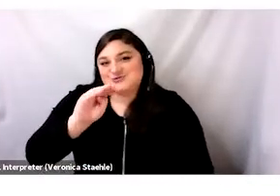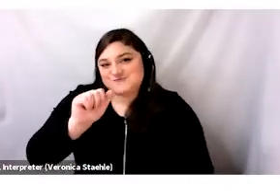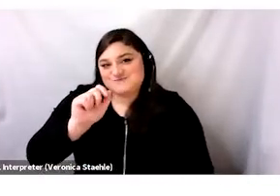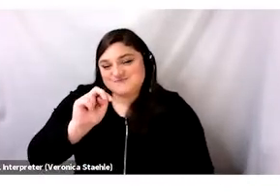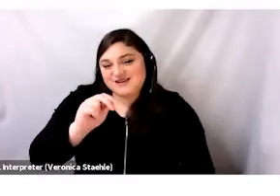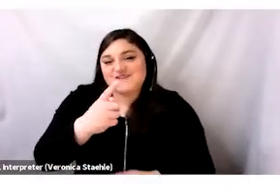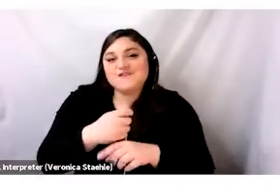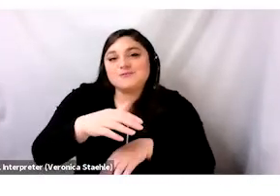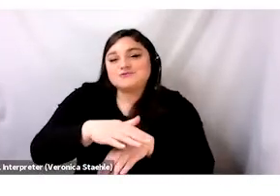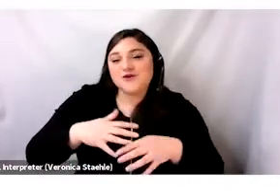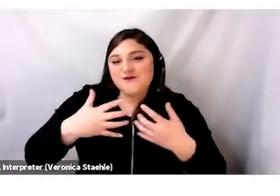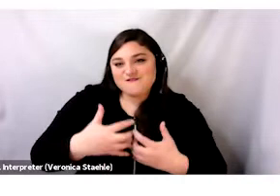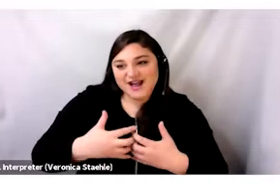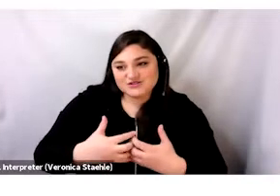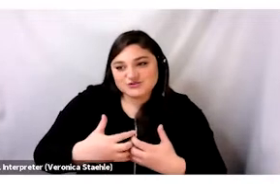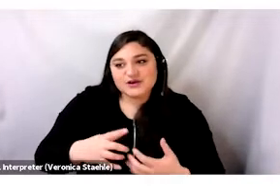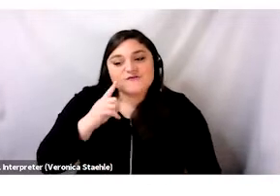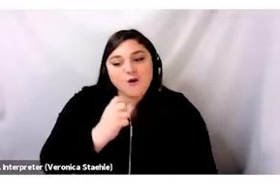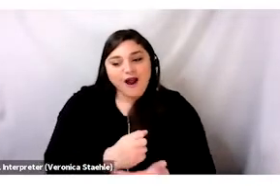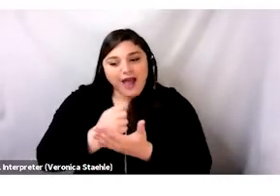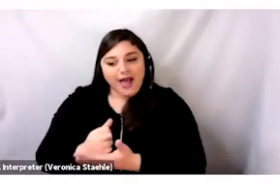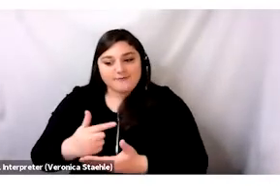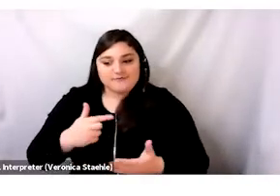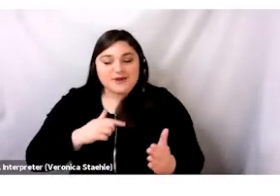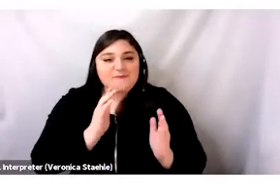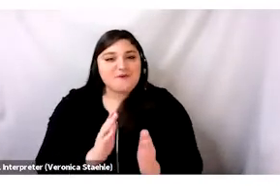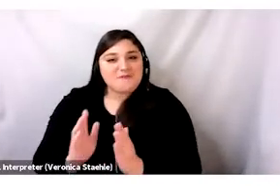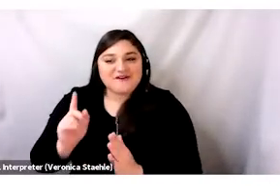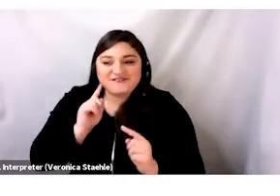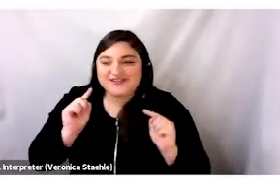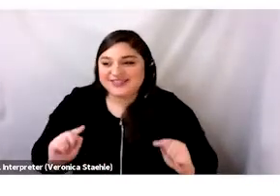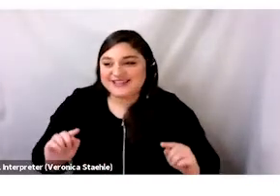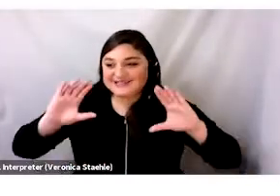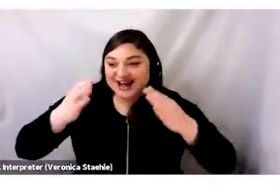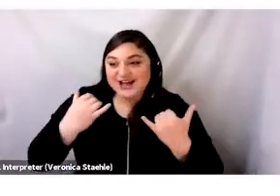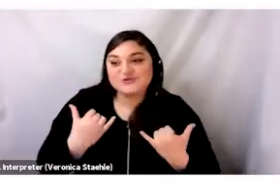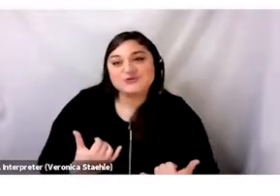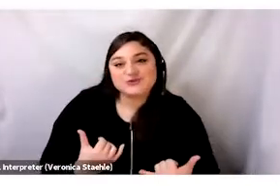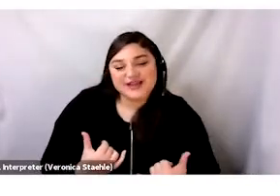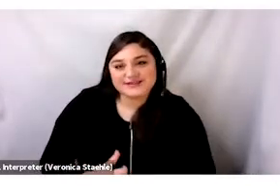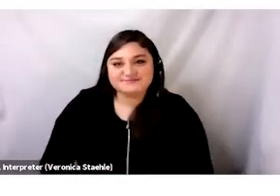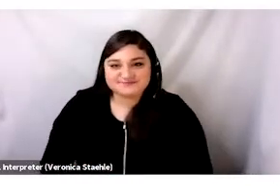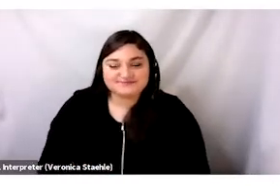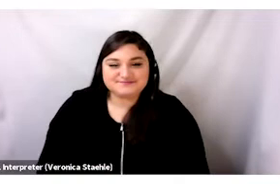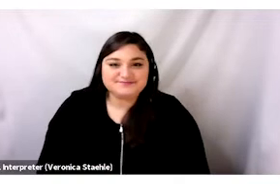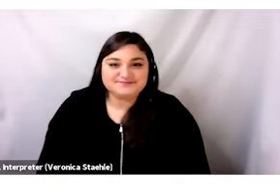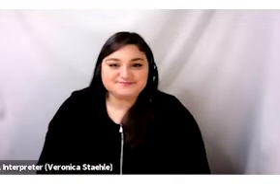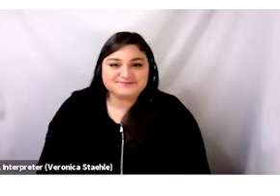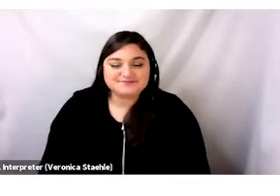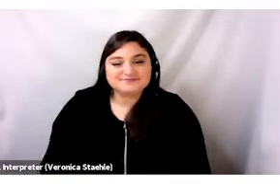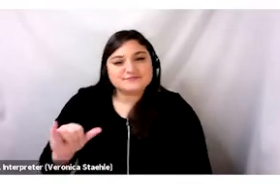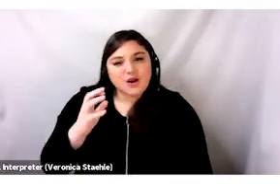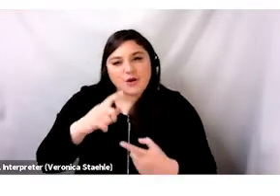for helping me prepare for this class. And I wanted to extend a lot